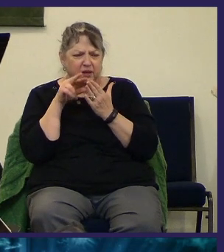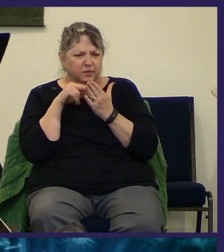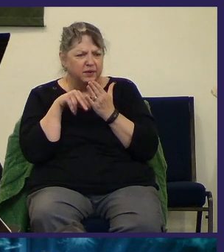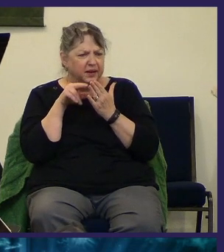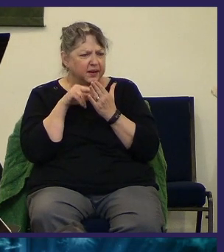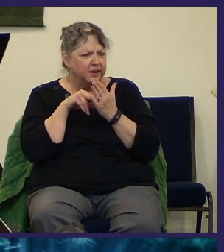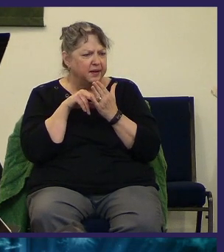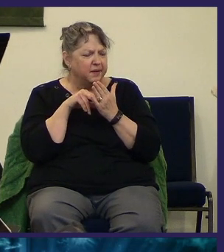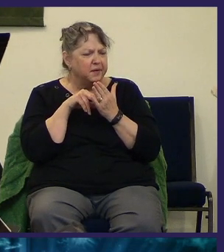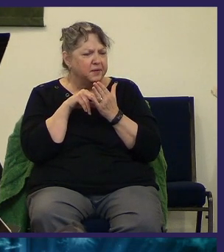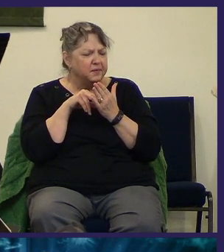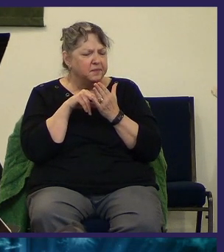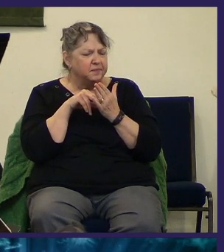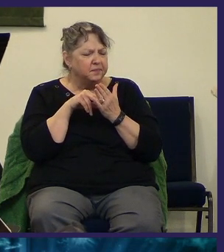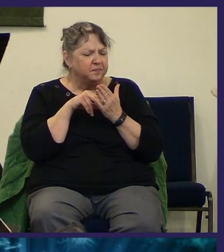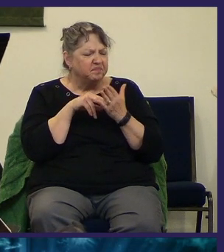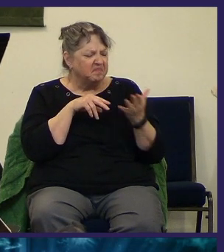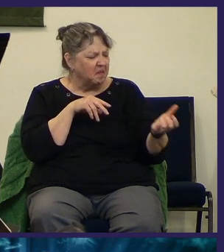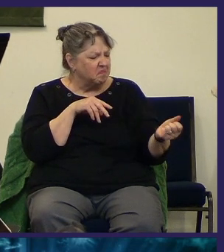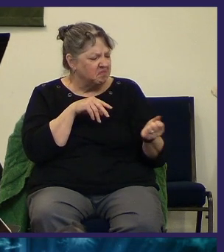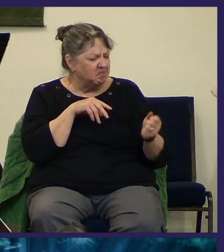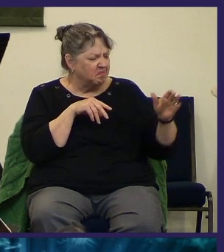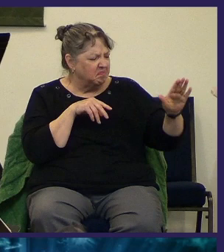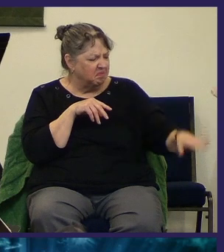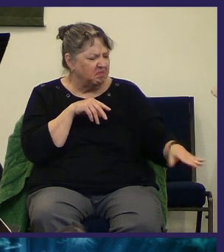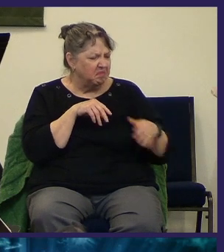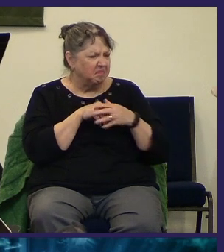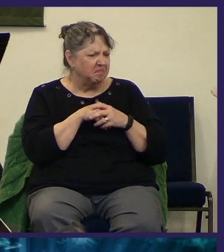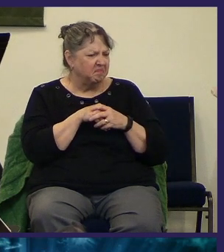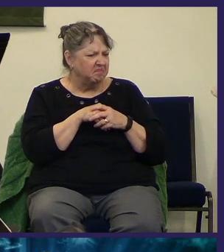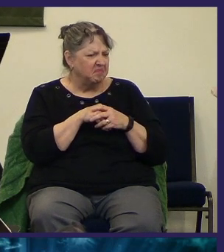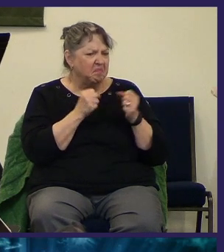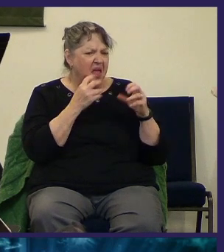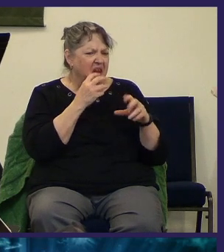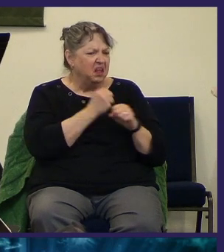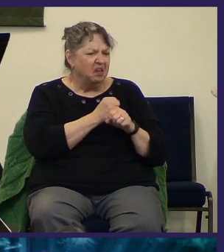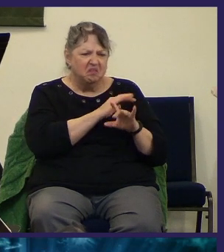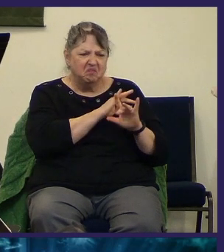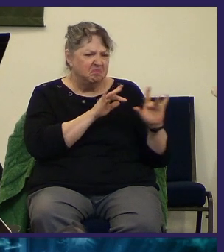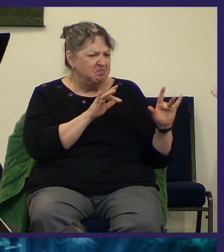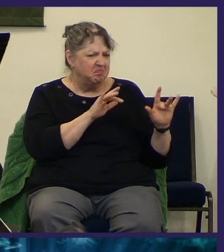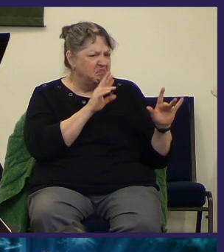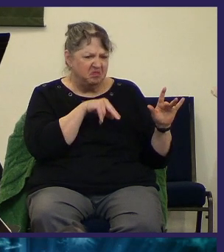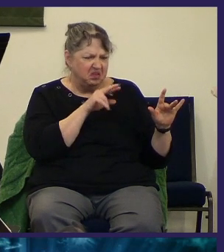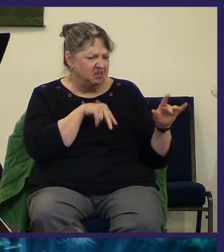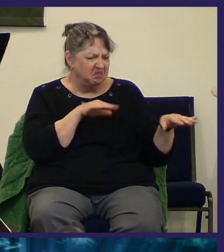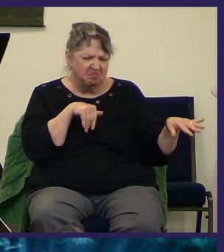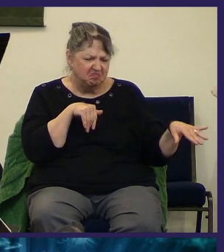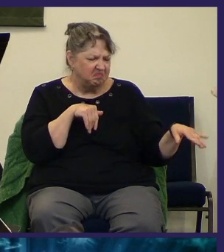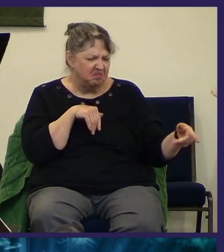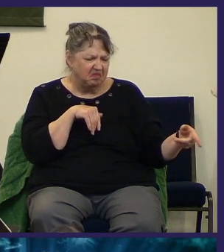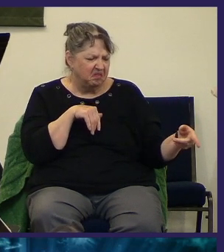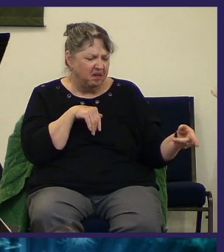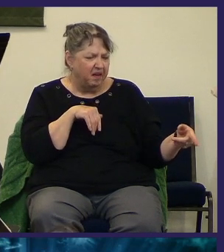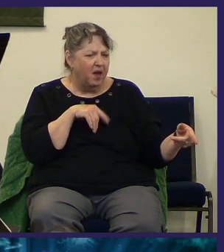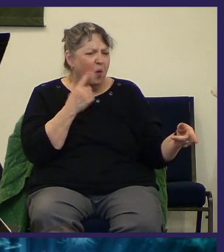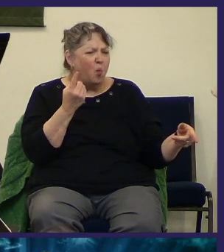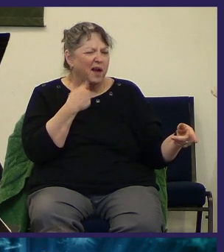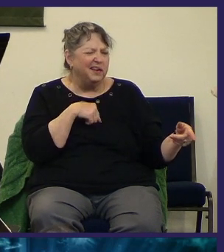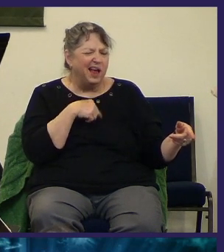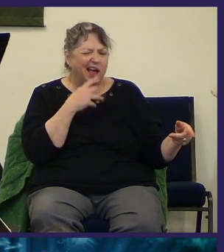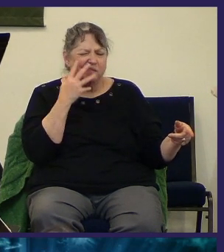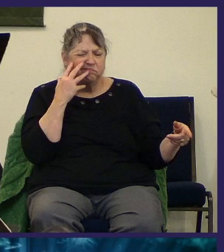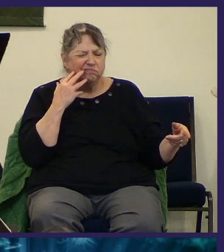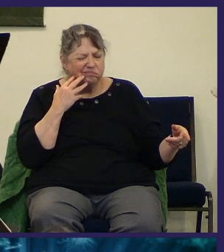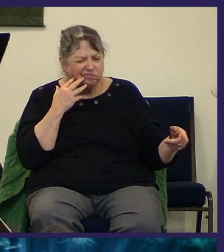stuck in his dresser and it laid there for years he didn't do anything with it and he was just having a really bad day one day